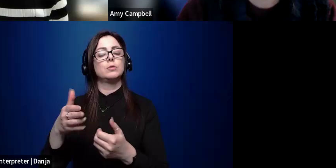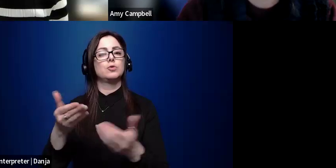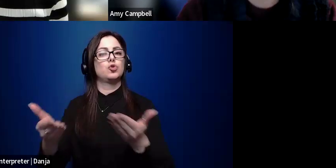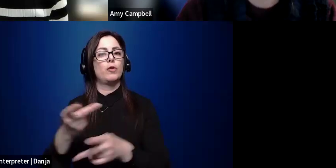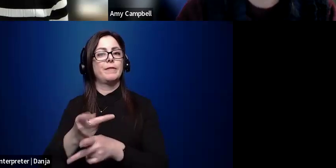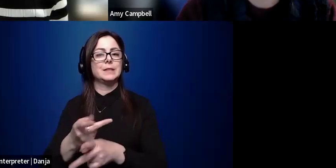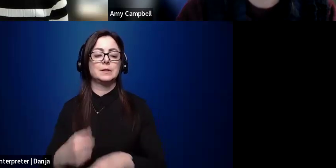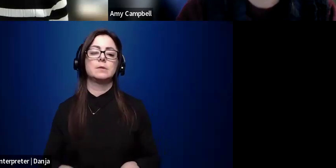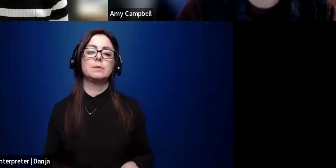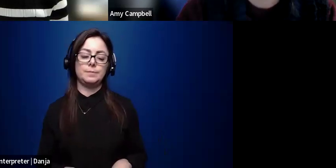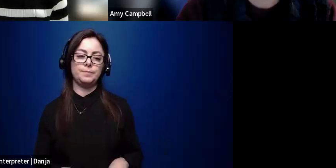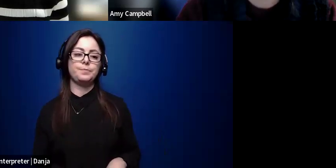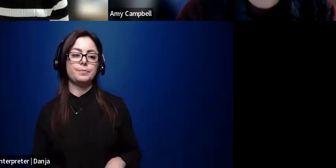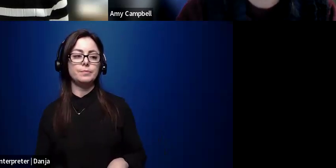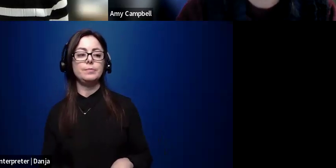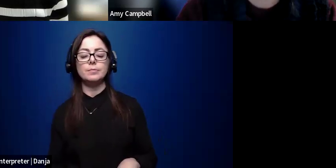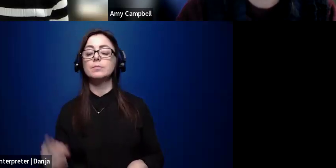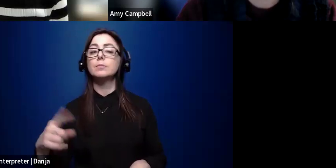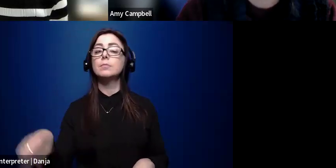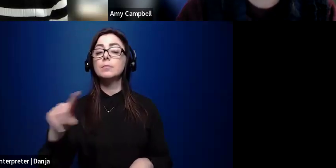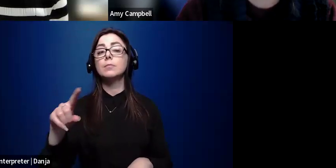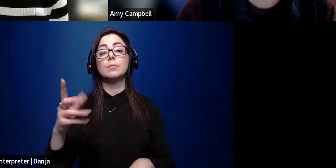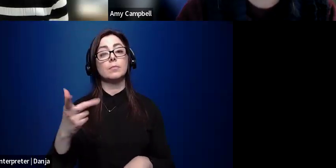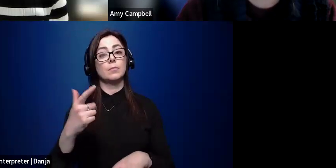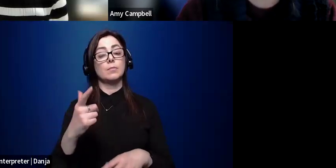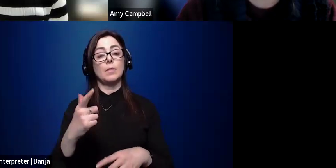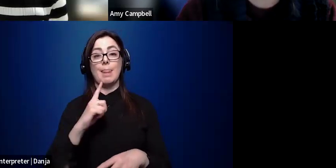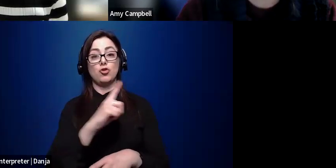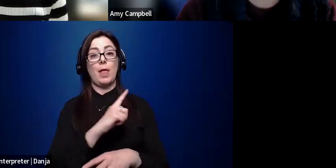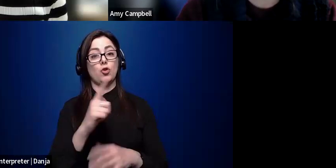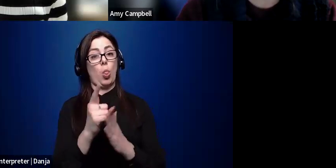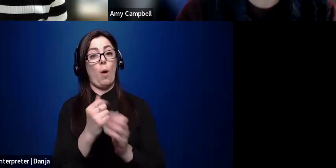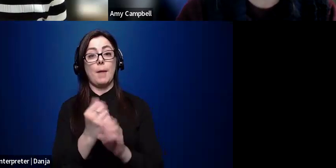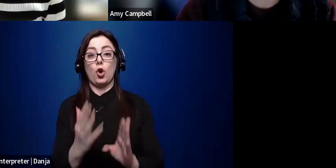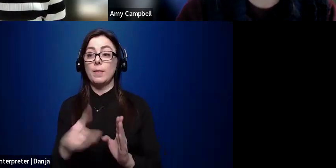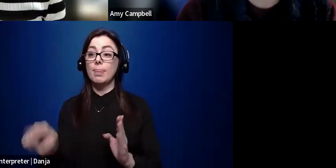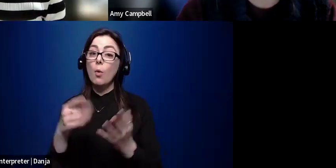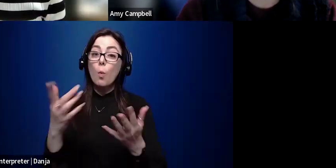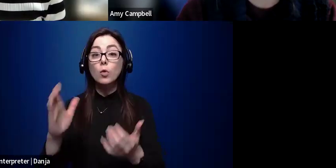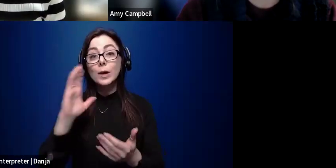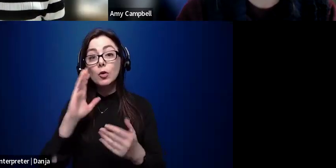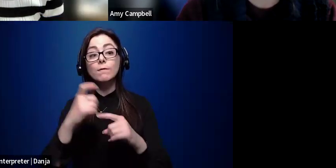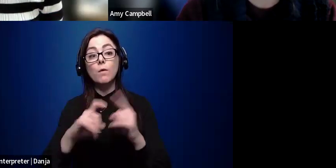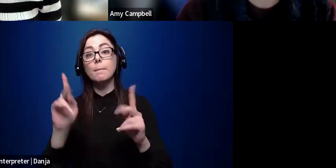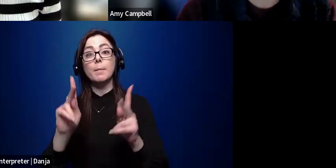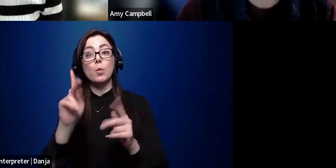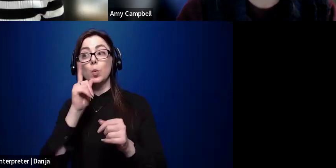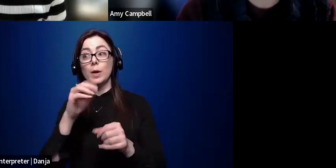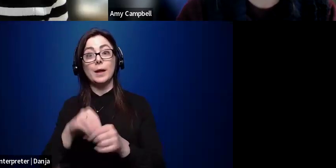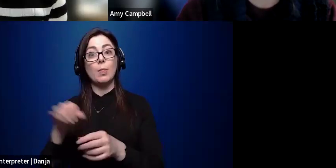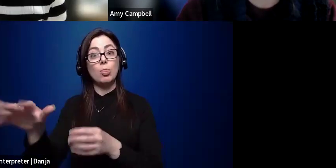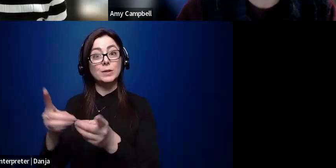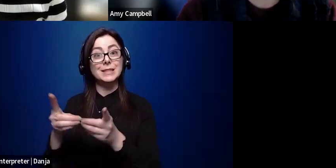everybody, legislators want to hear from their constituents and know what the problems are, because they're